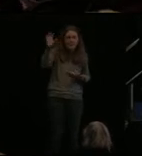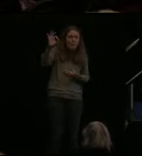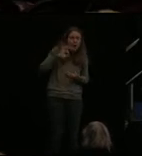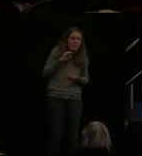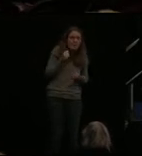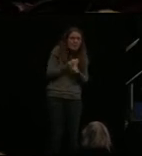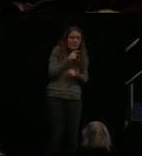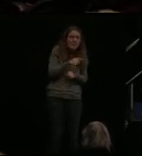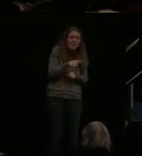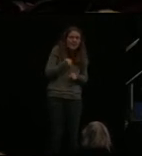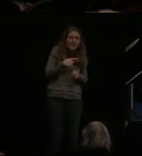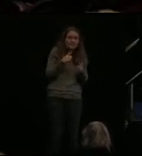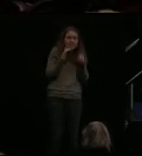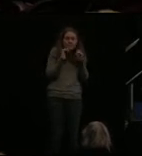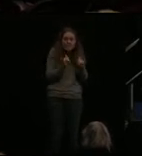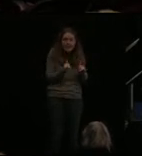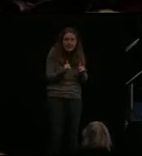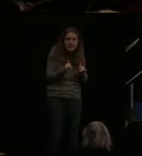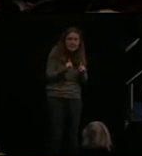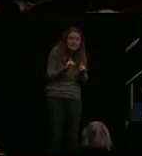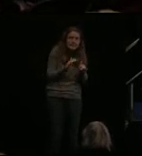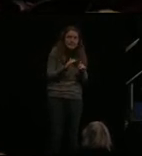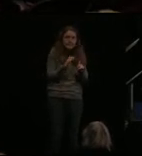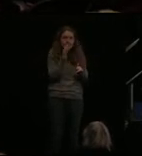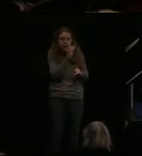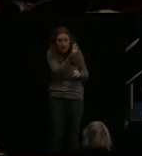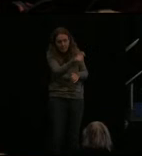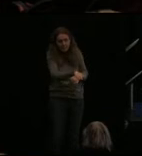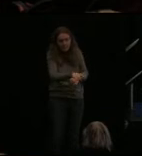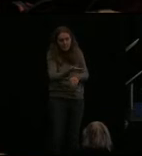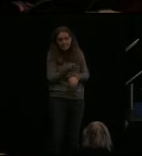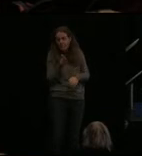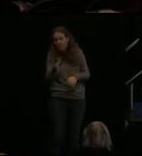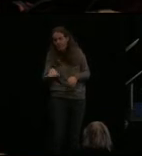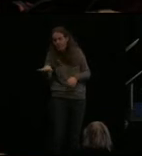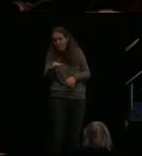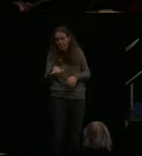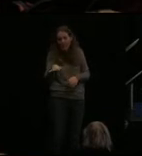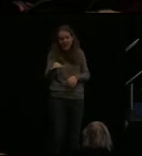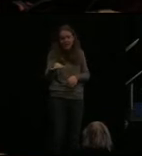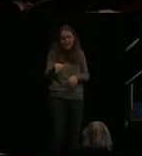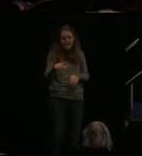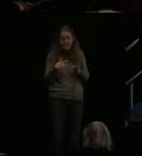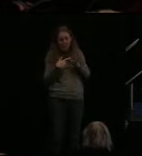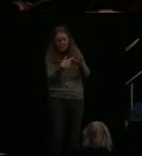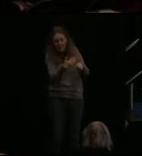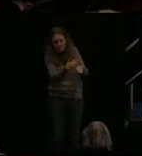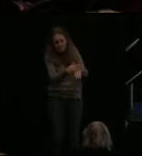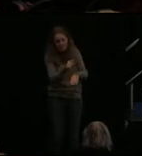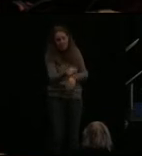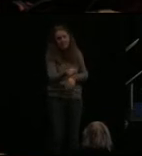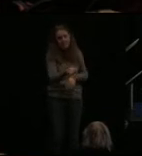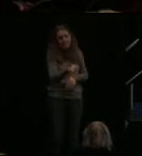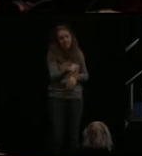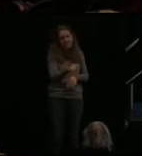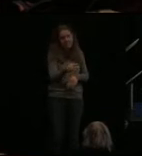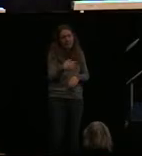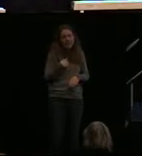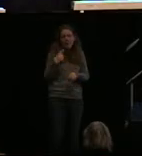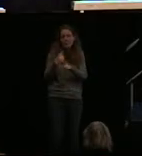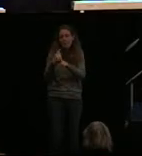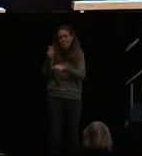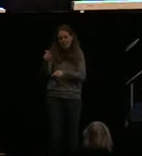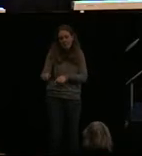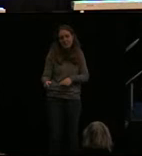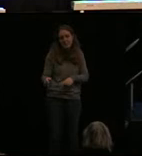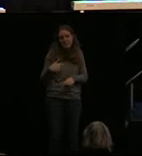this. I'll test the water. I'll ask that person. I'll go to that place. I'll put in that job application. I'll talk to